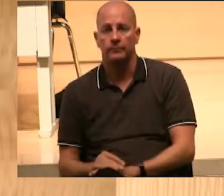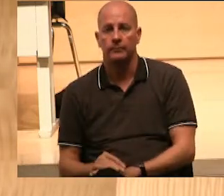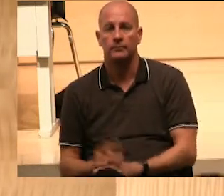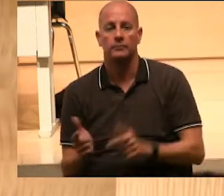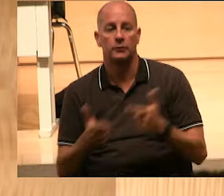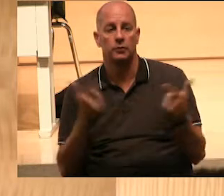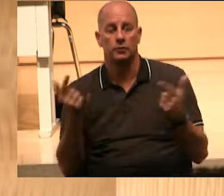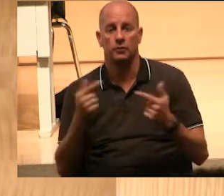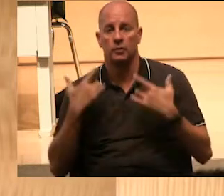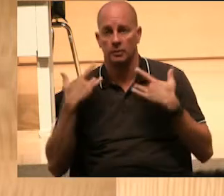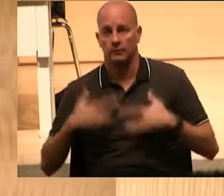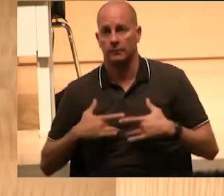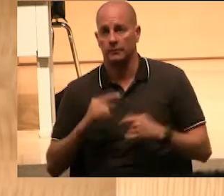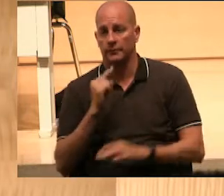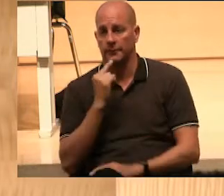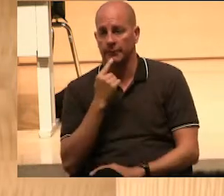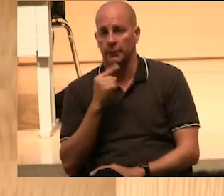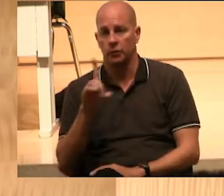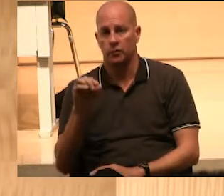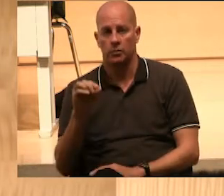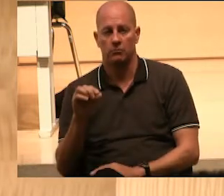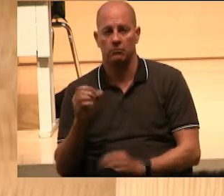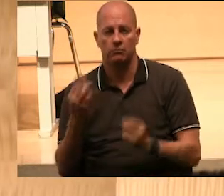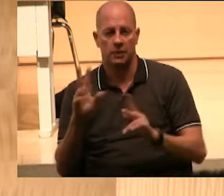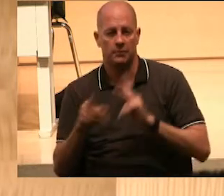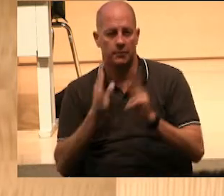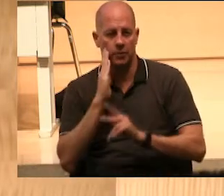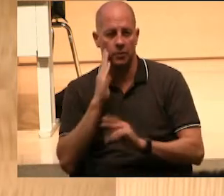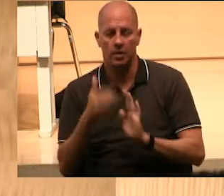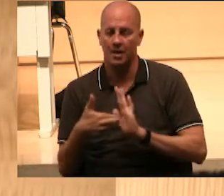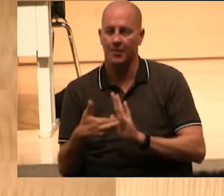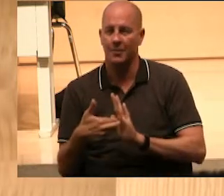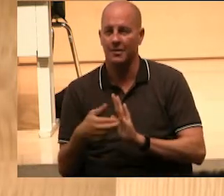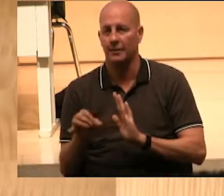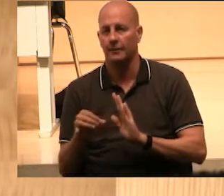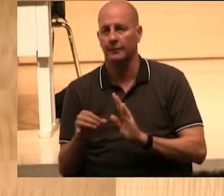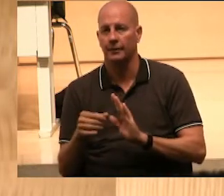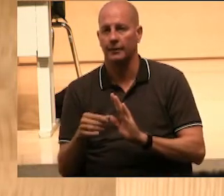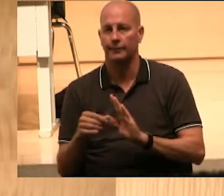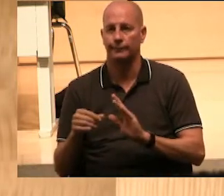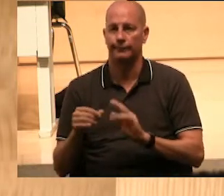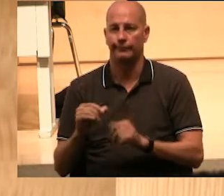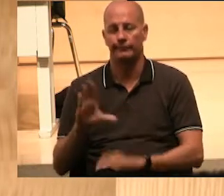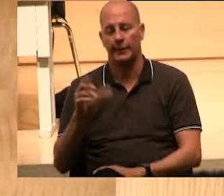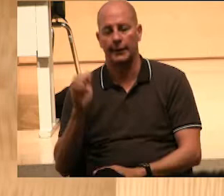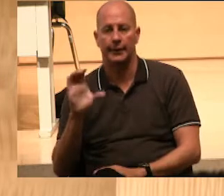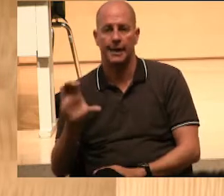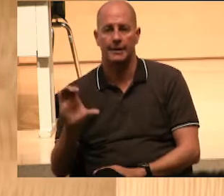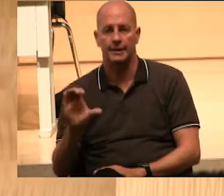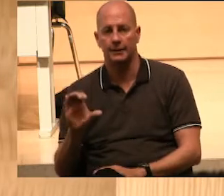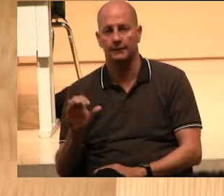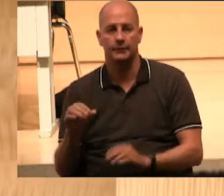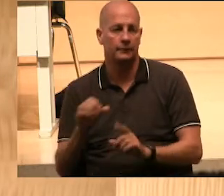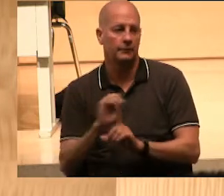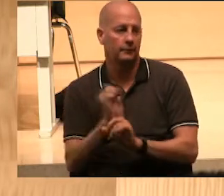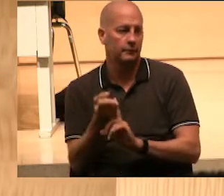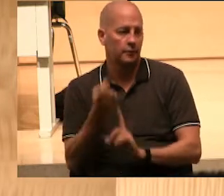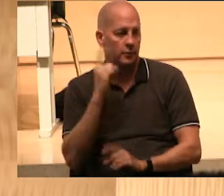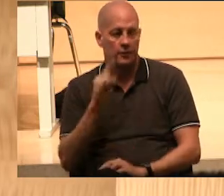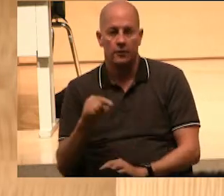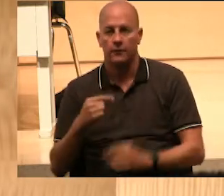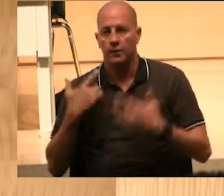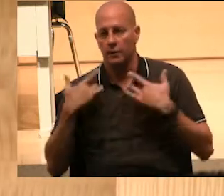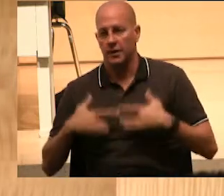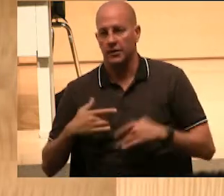depressive disorder, which I think most people are familiar with, represents kind of the classic condition in depressive disorders. It can